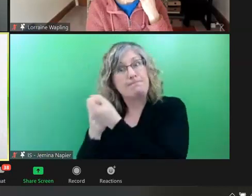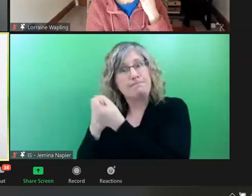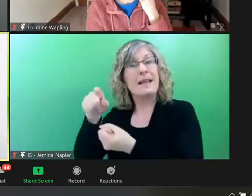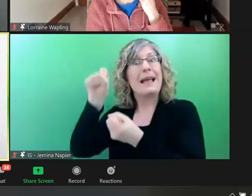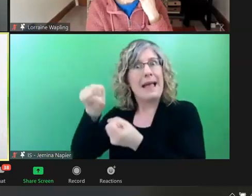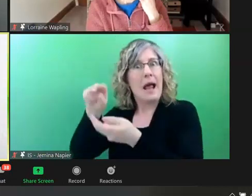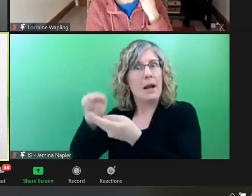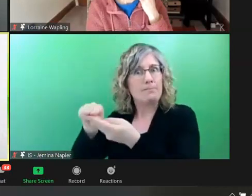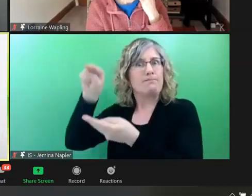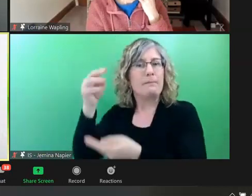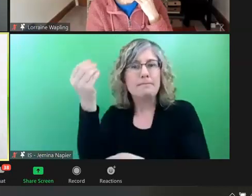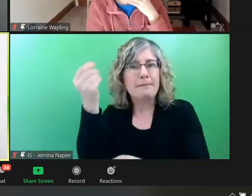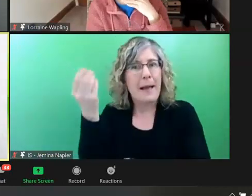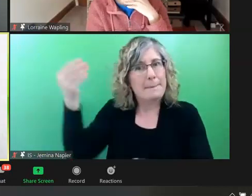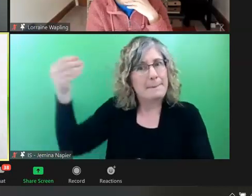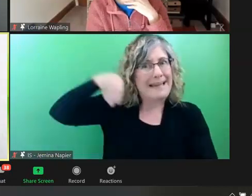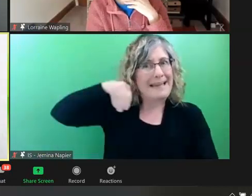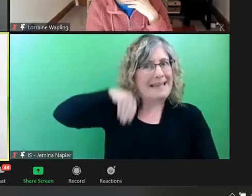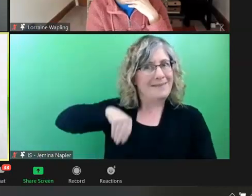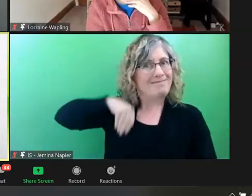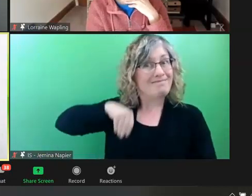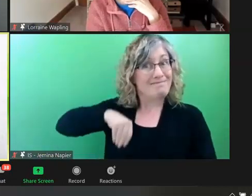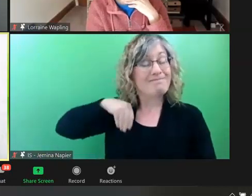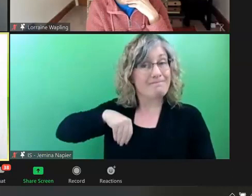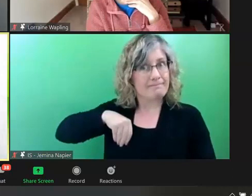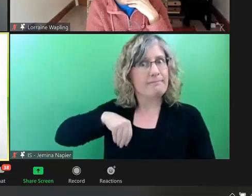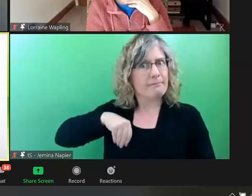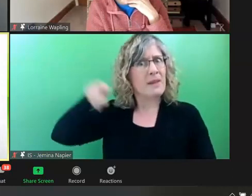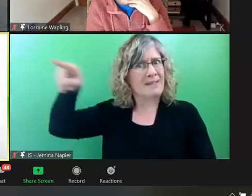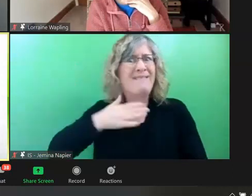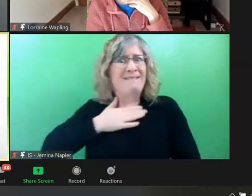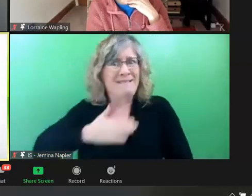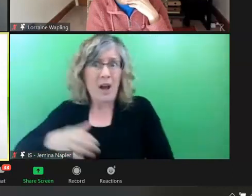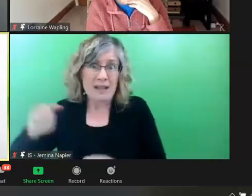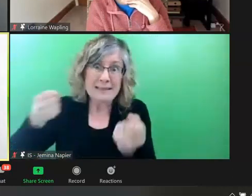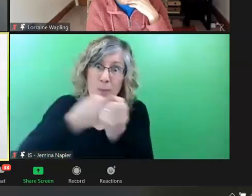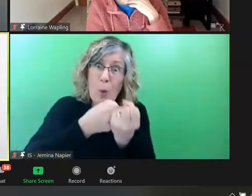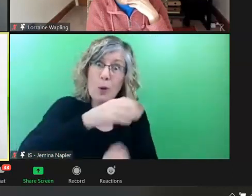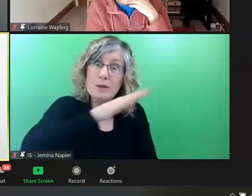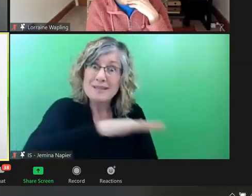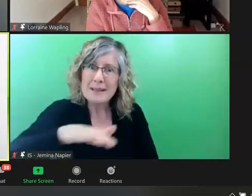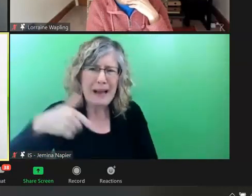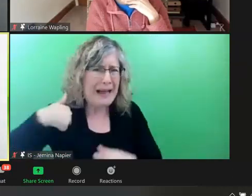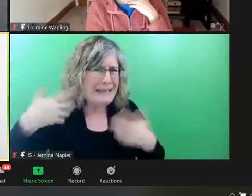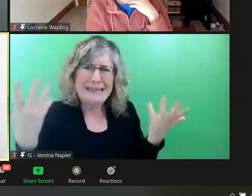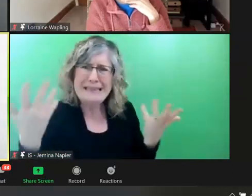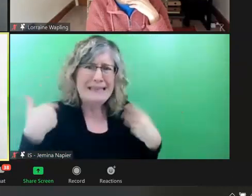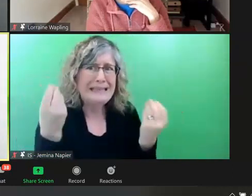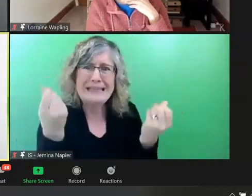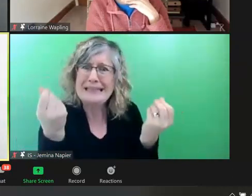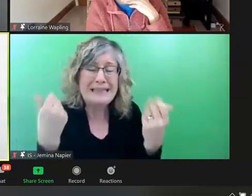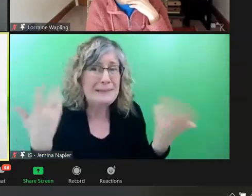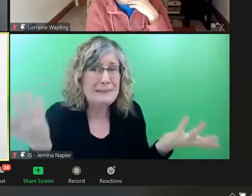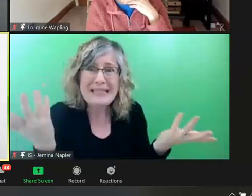because most of the parents, they really want to support, but what comes next is that they cannot